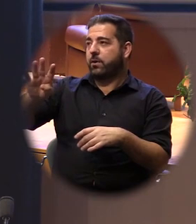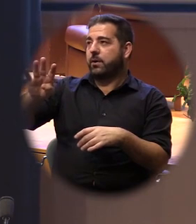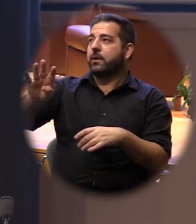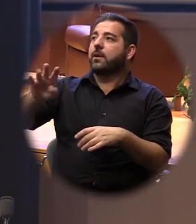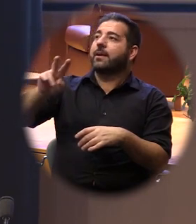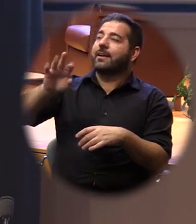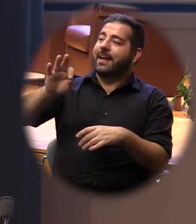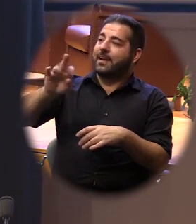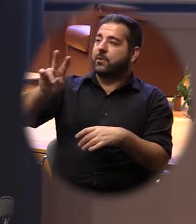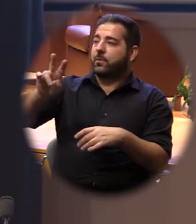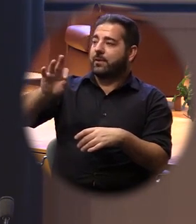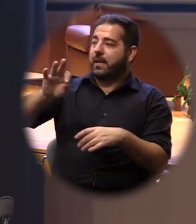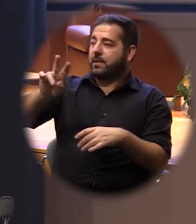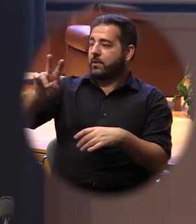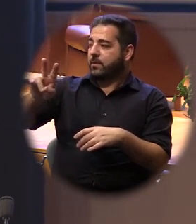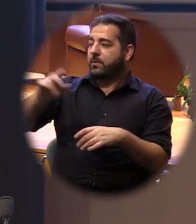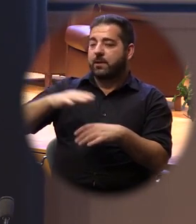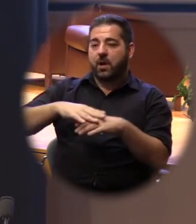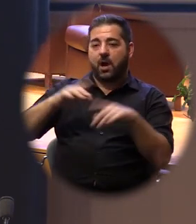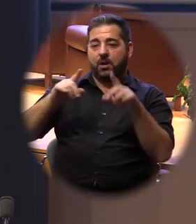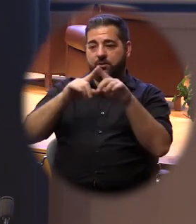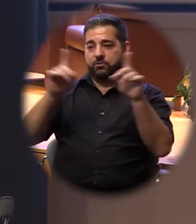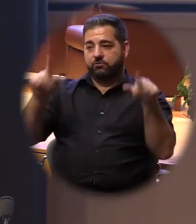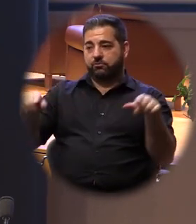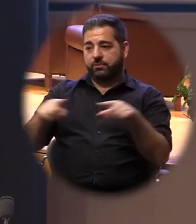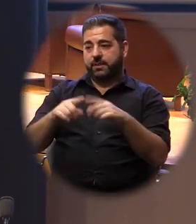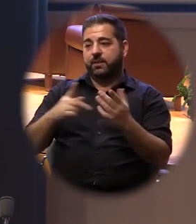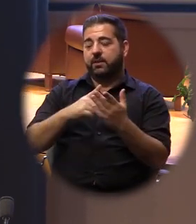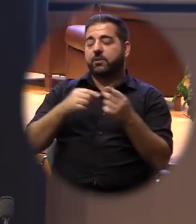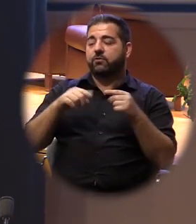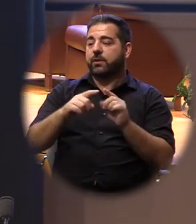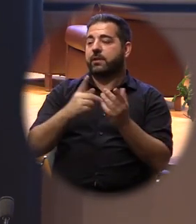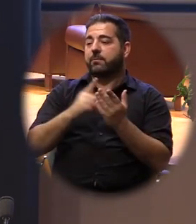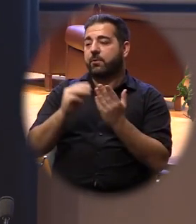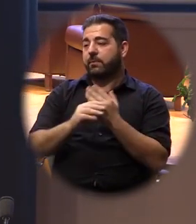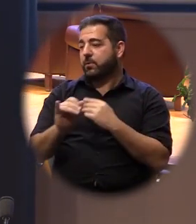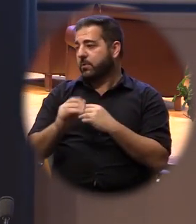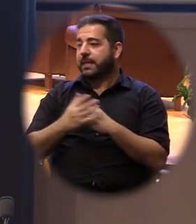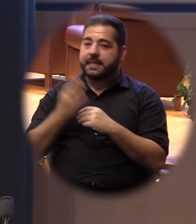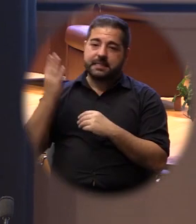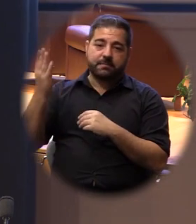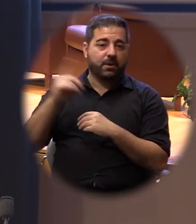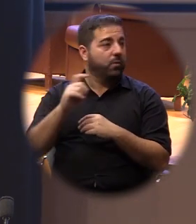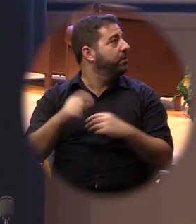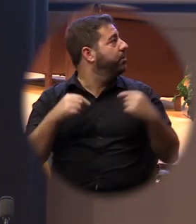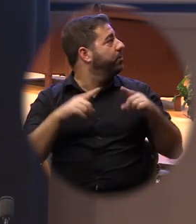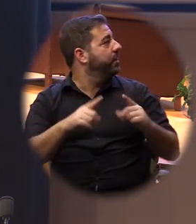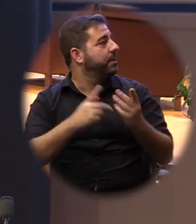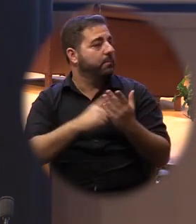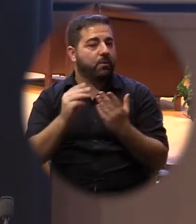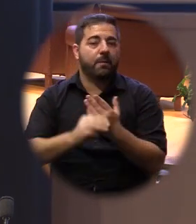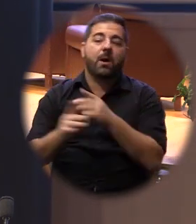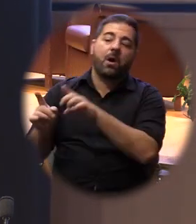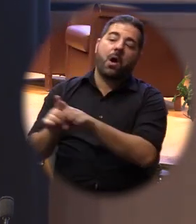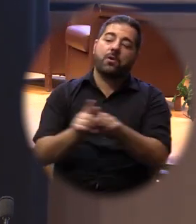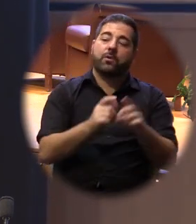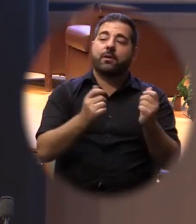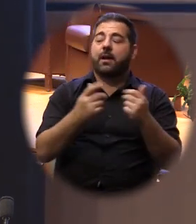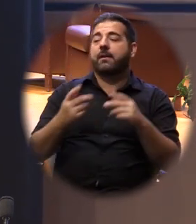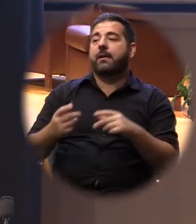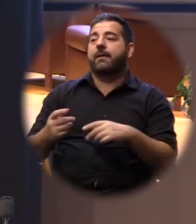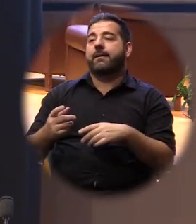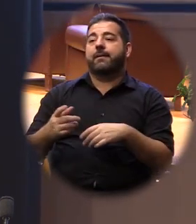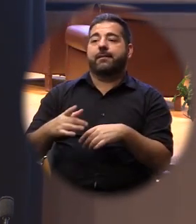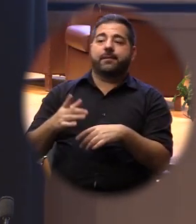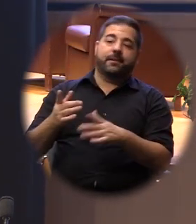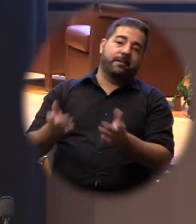5294-9292, and this will be up on the screen during the program as well. You can submit questions throughout the program. You can also upvote other